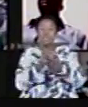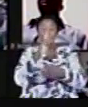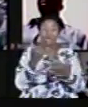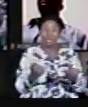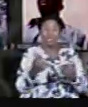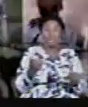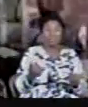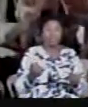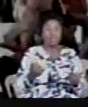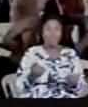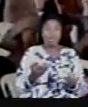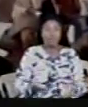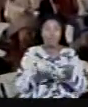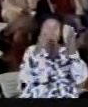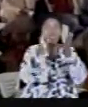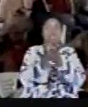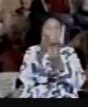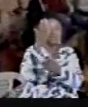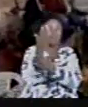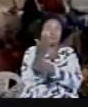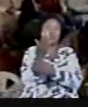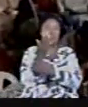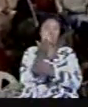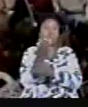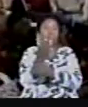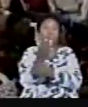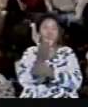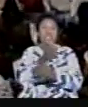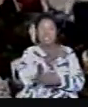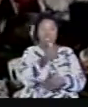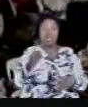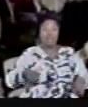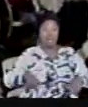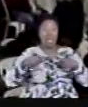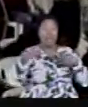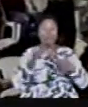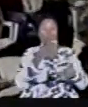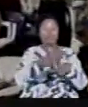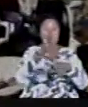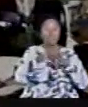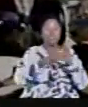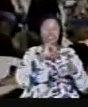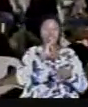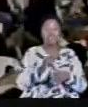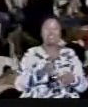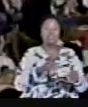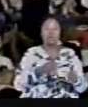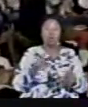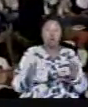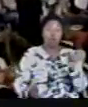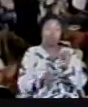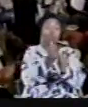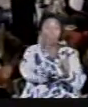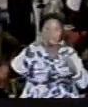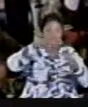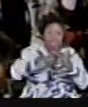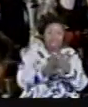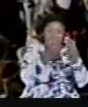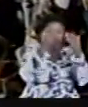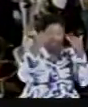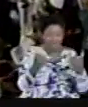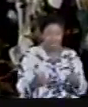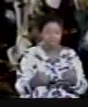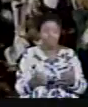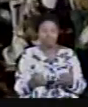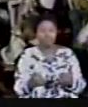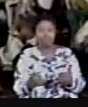that hand. A life of completeness is about to begin right now. Raise up that hand. Raise